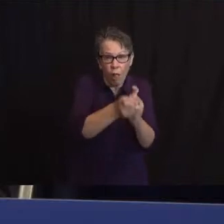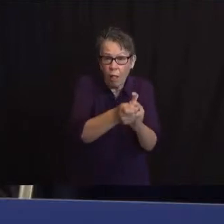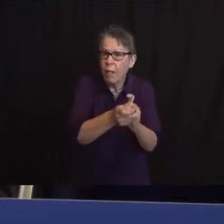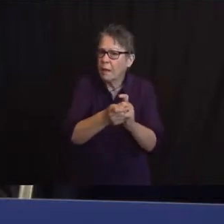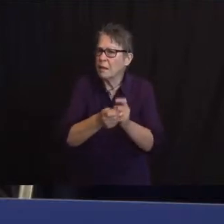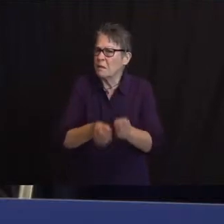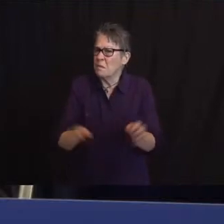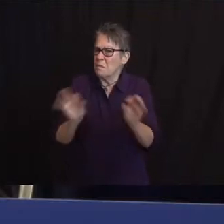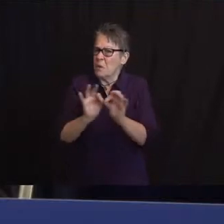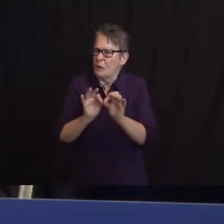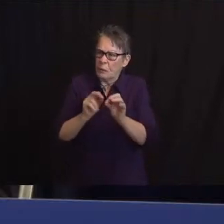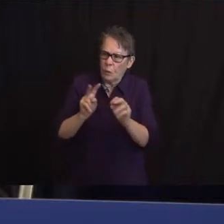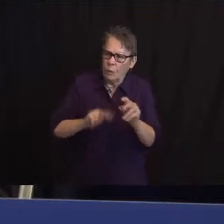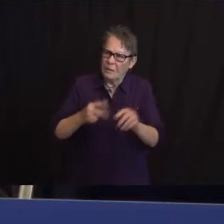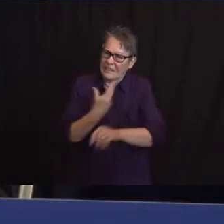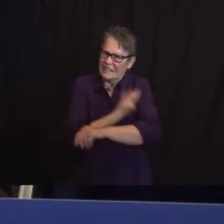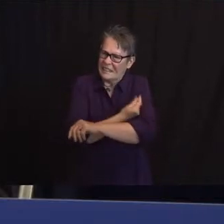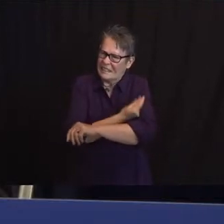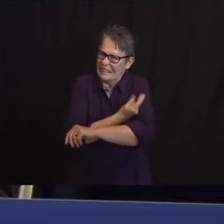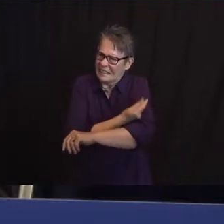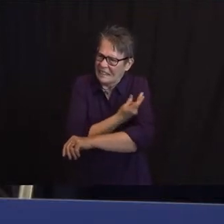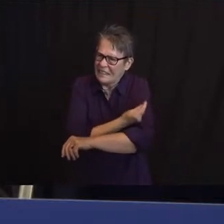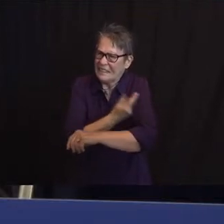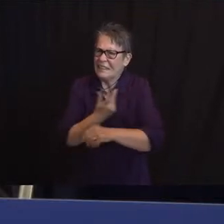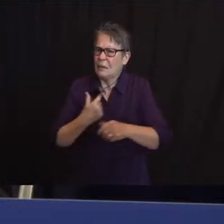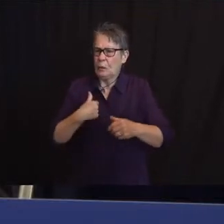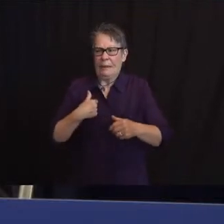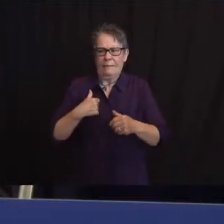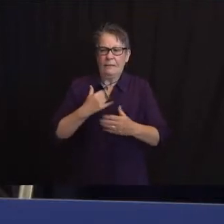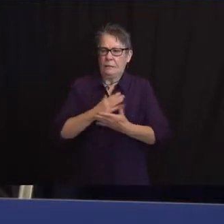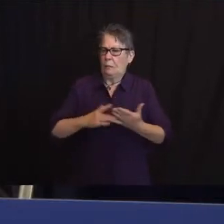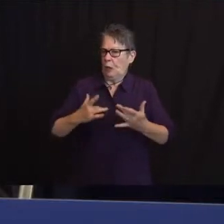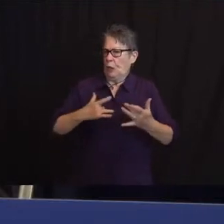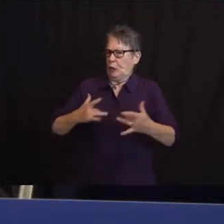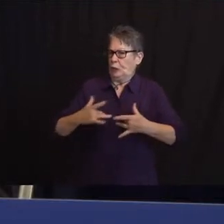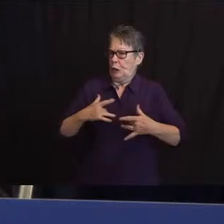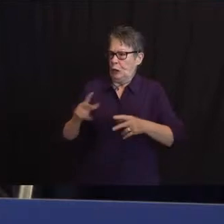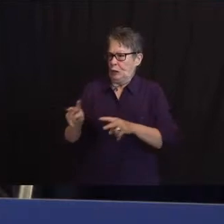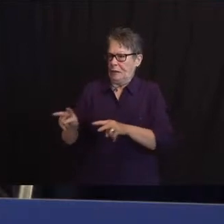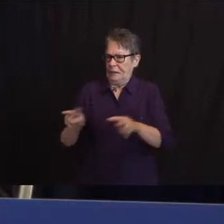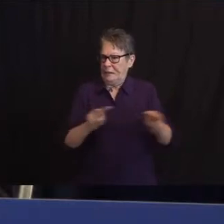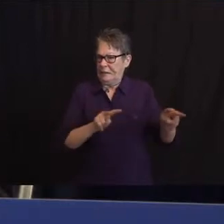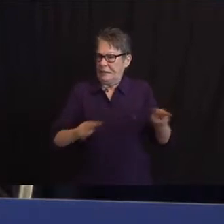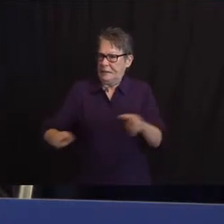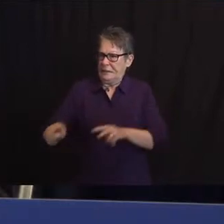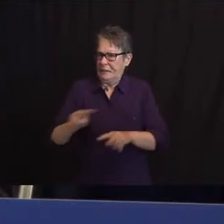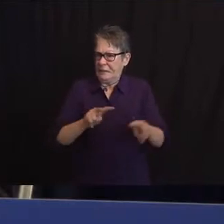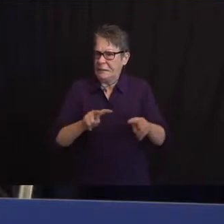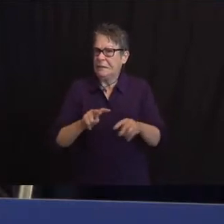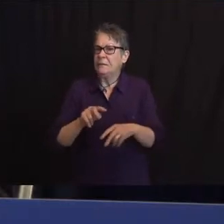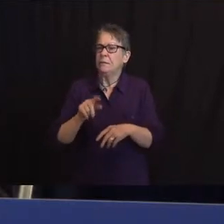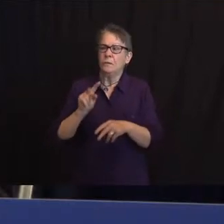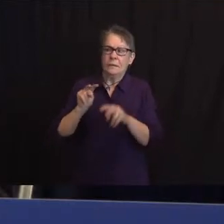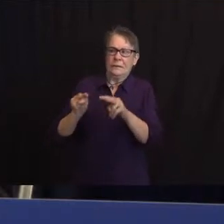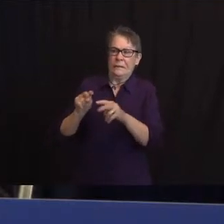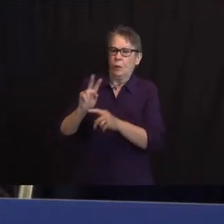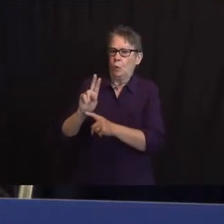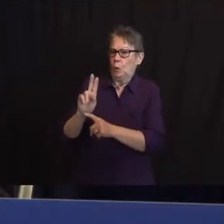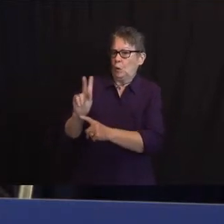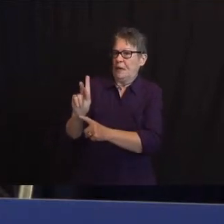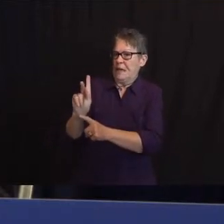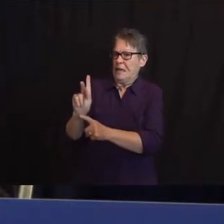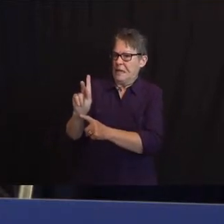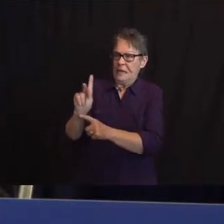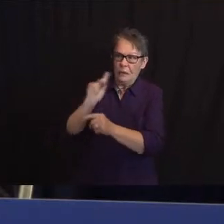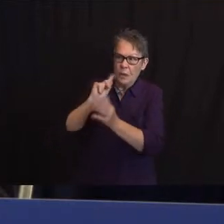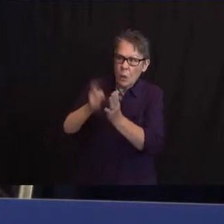call CDC variants of concern in our state, especially the UK variant. A variant of concern is a variant for which